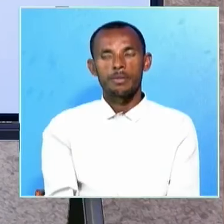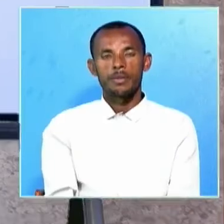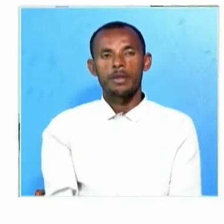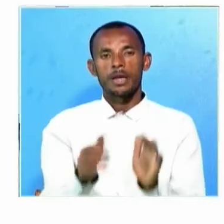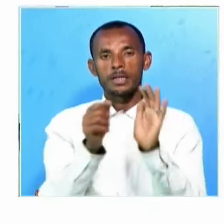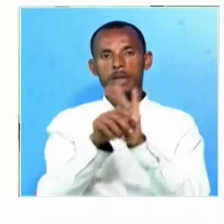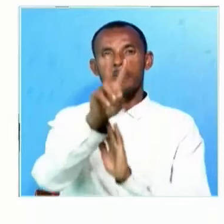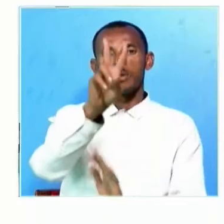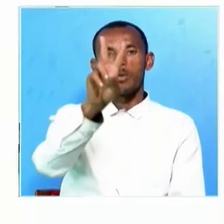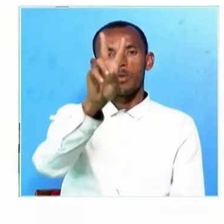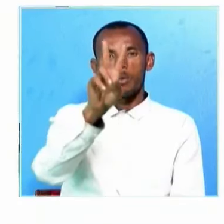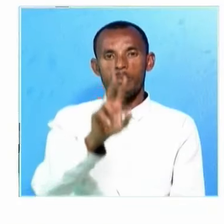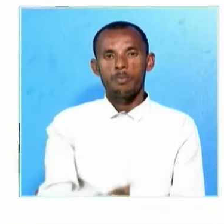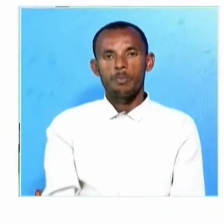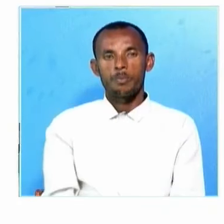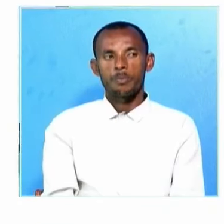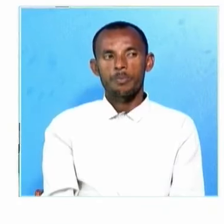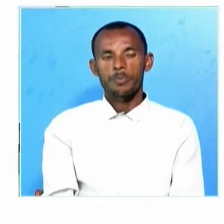Example 2.